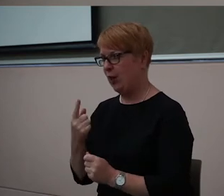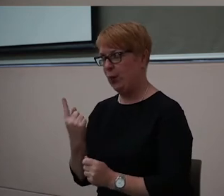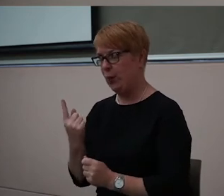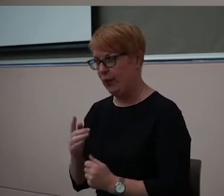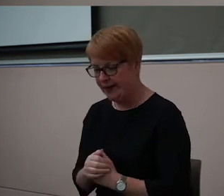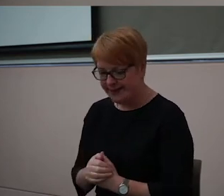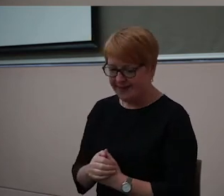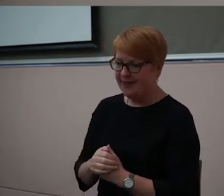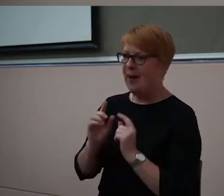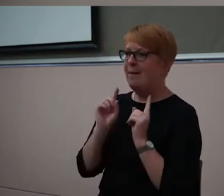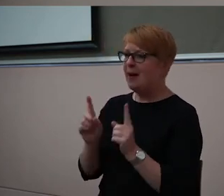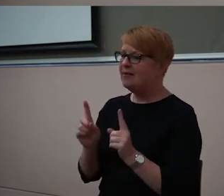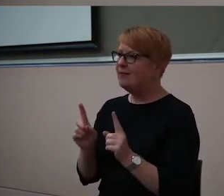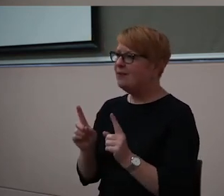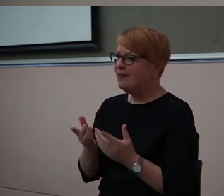Okay.